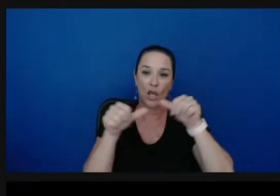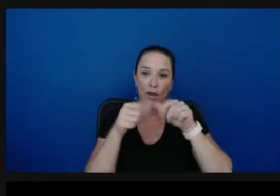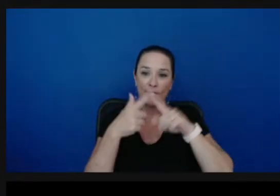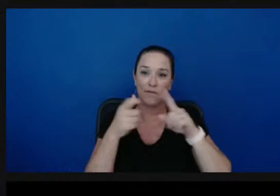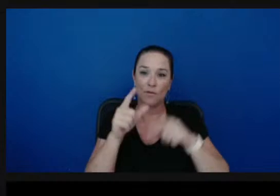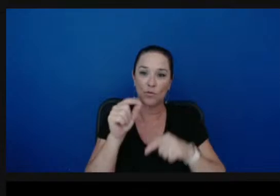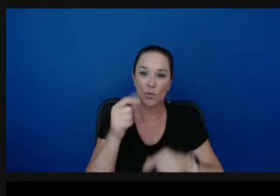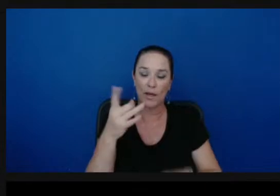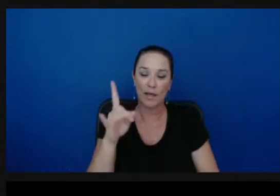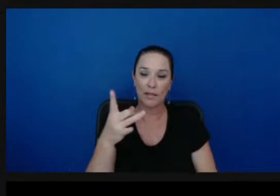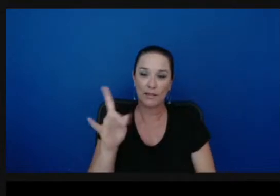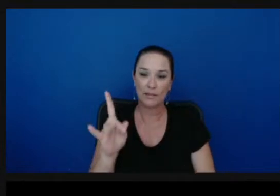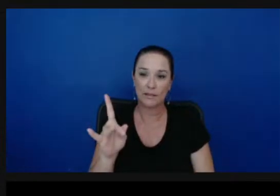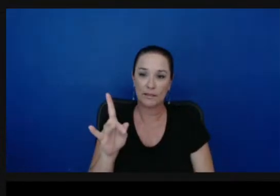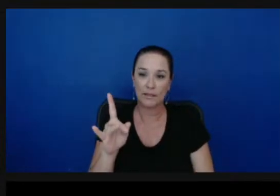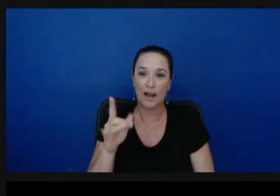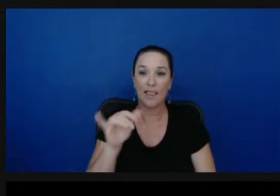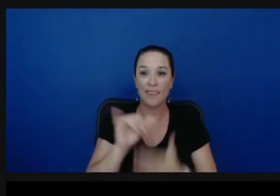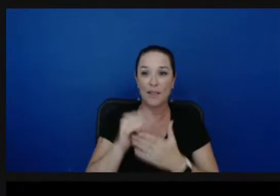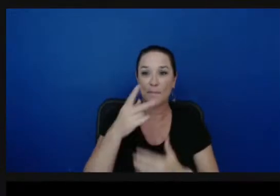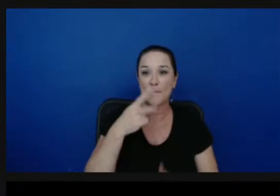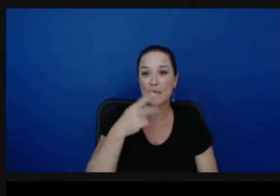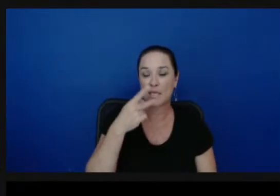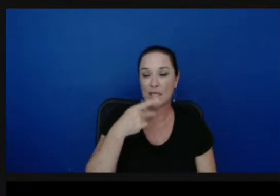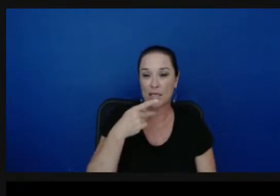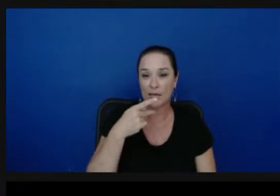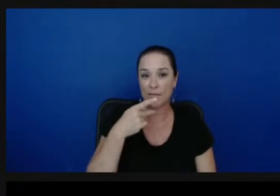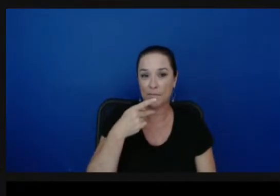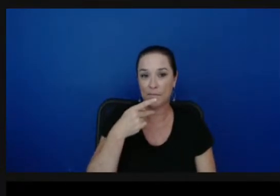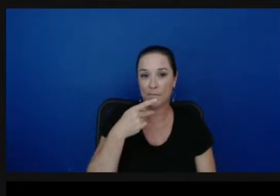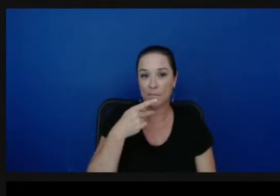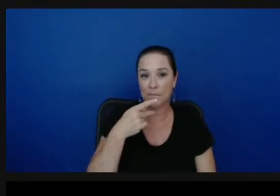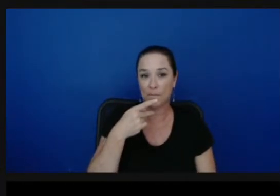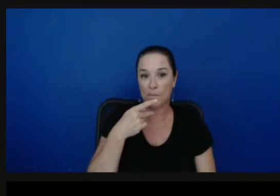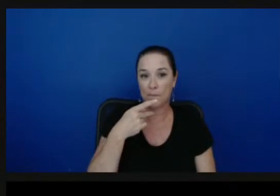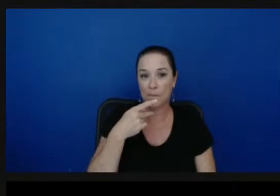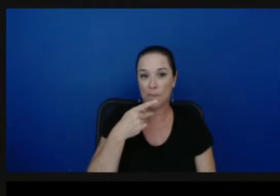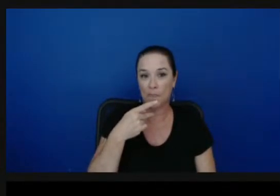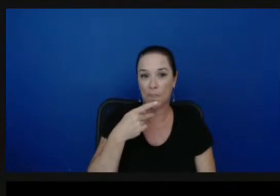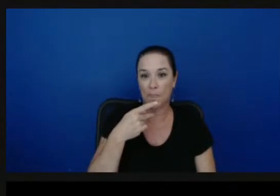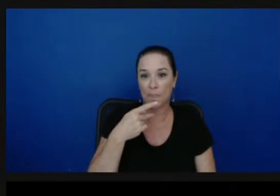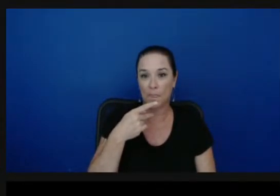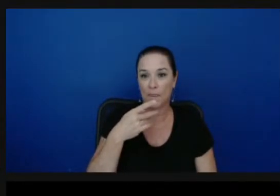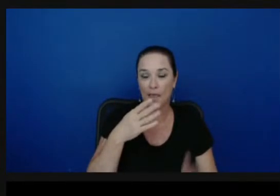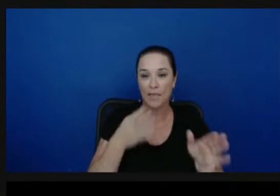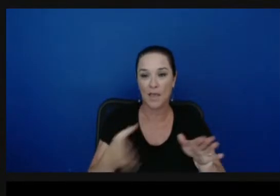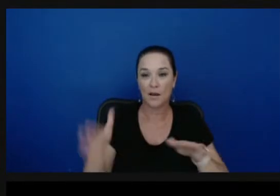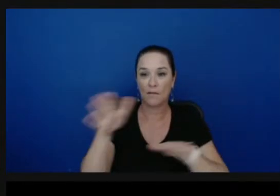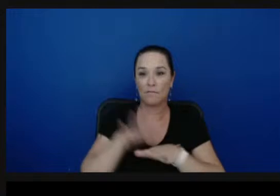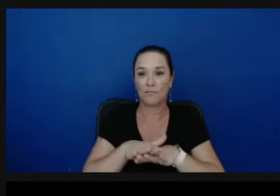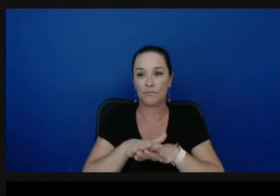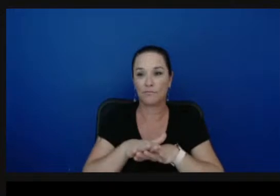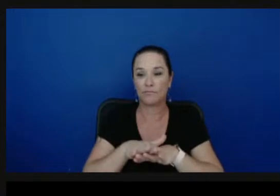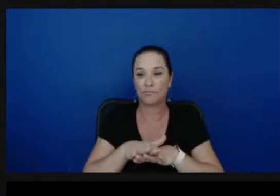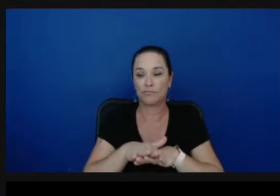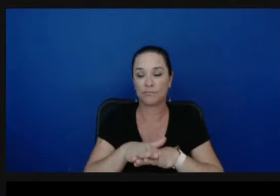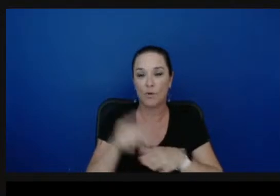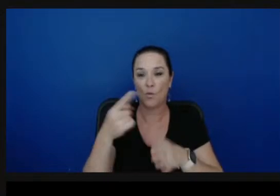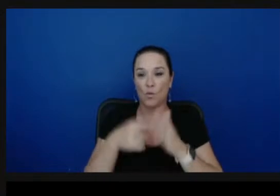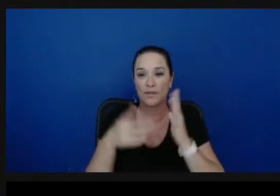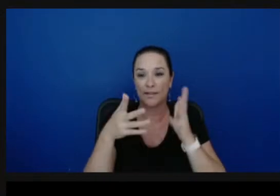as such in pink there. You can see where that is and superimpose it so we can get a view of what's left in